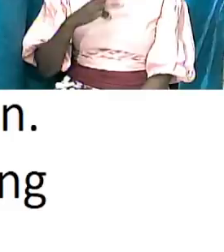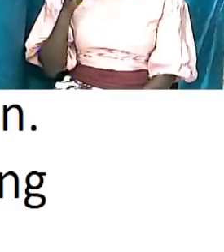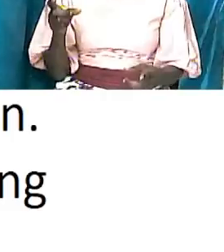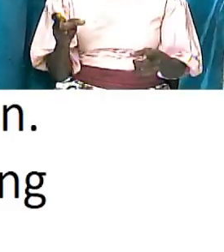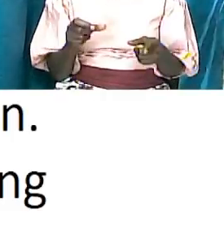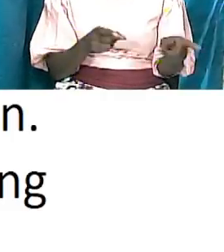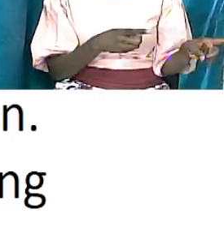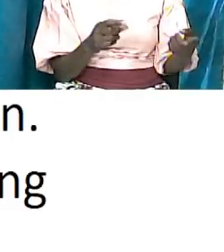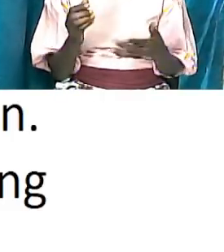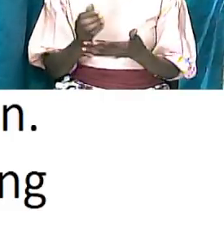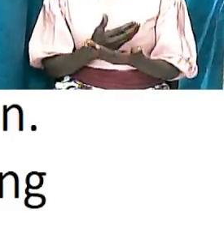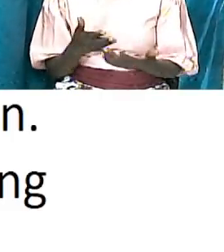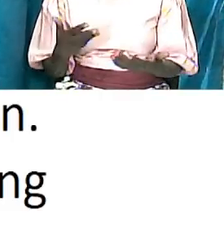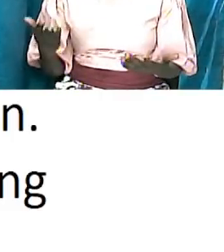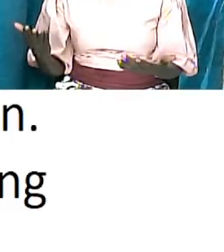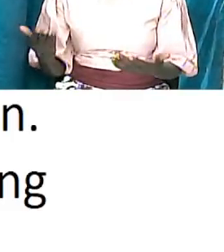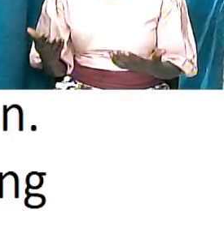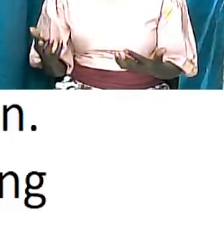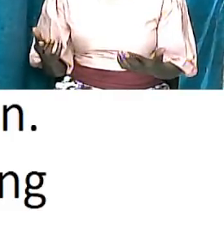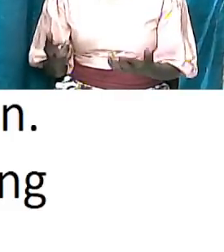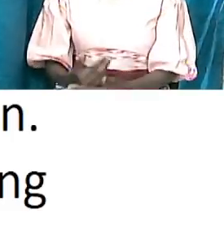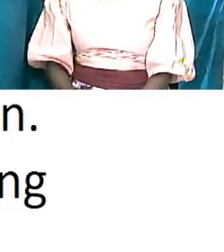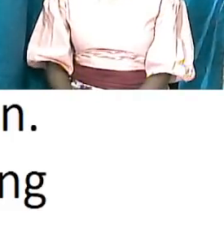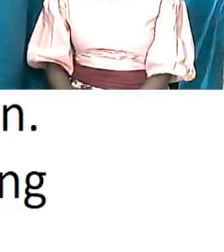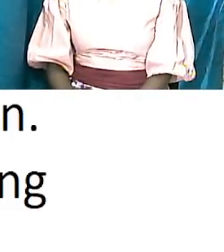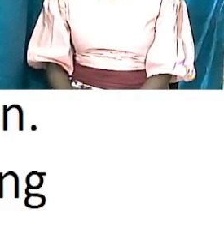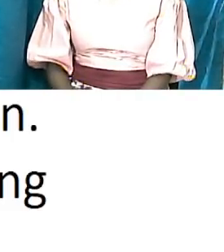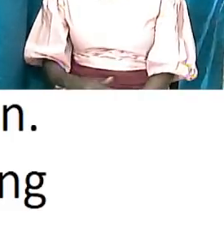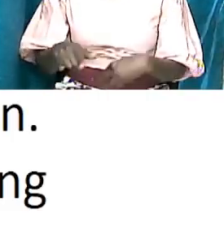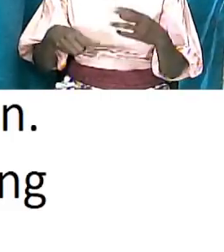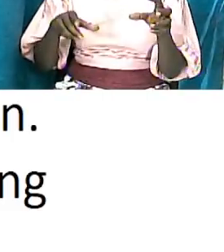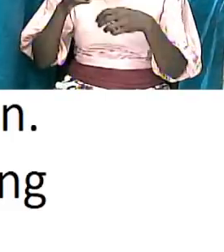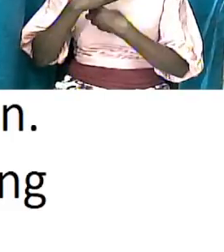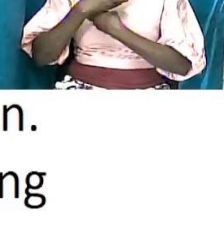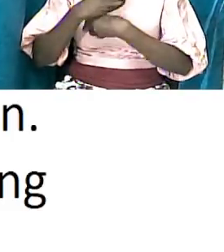things in relation to creation, right?